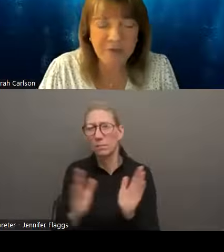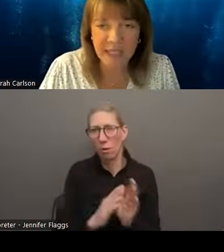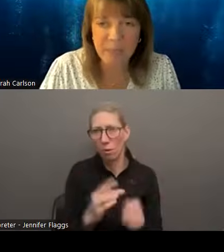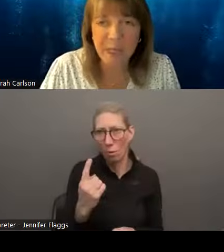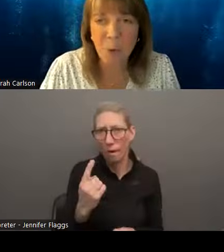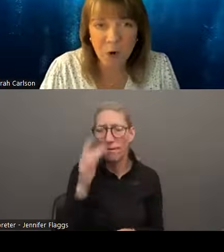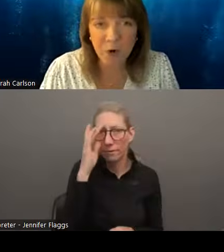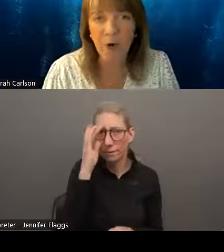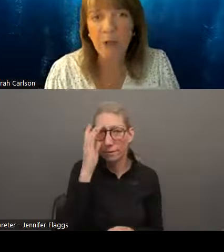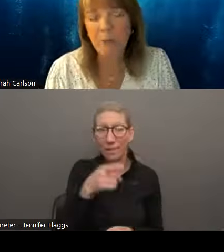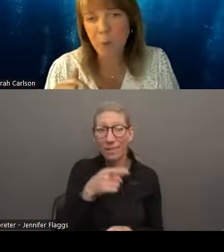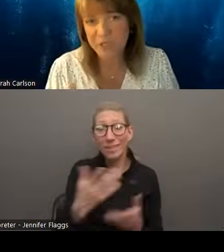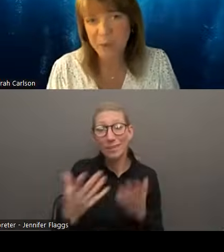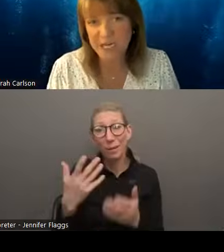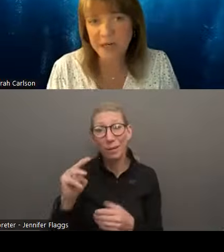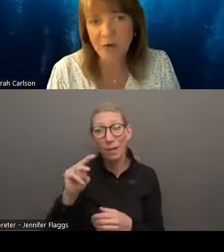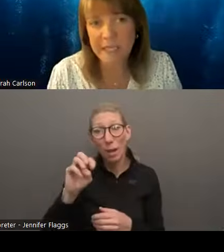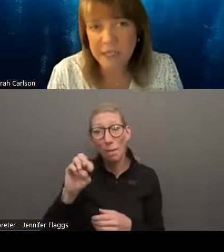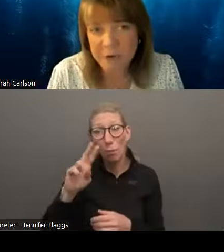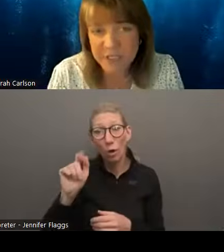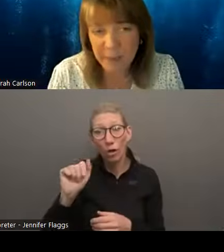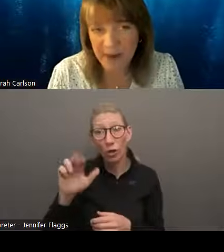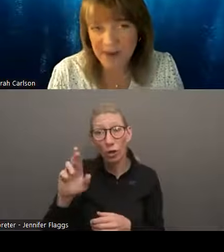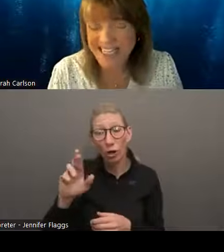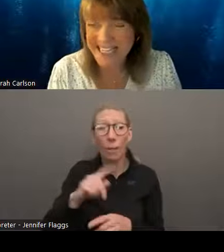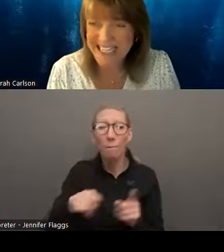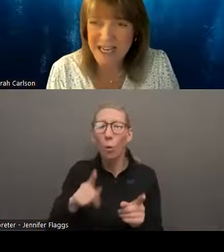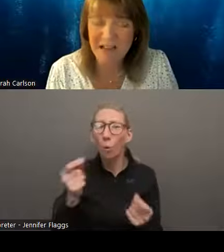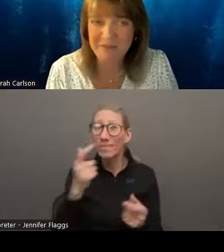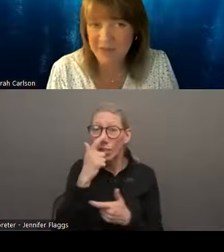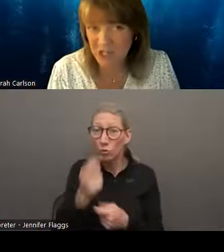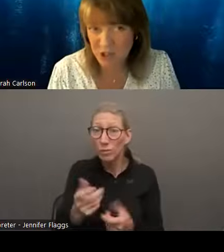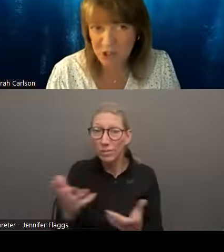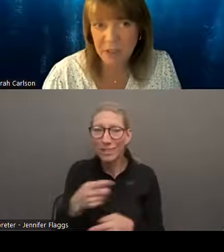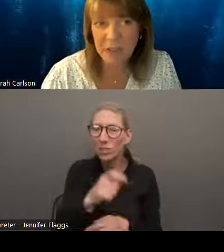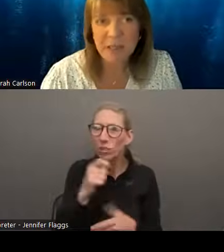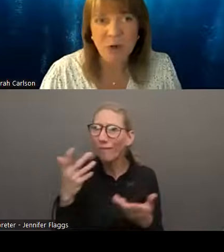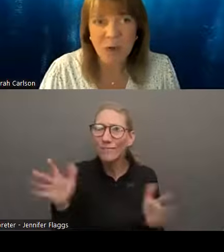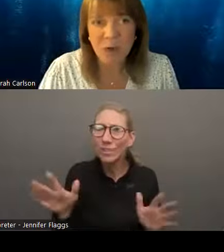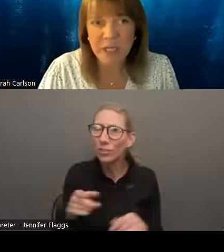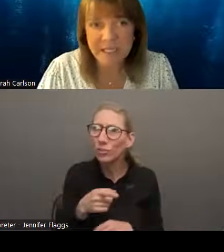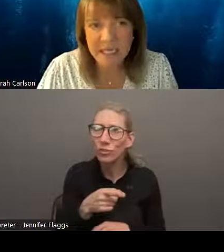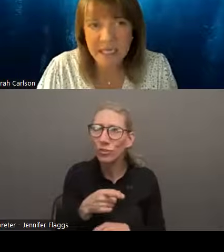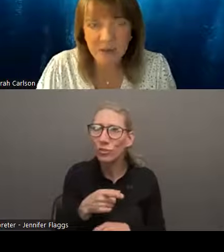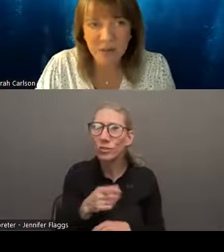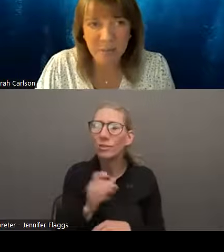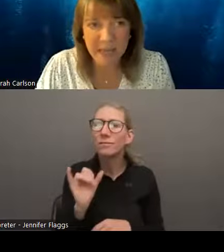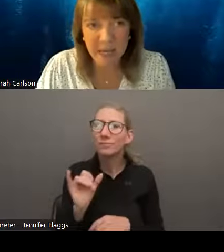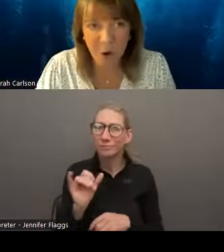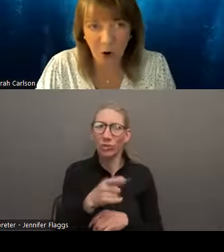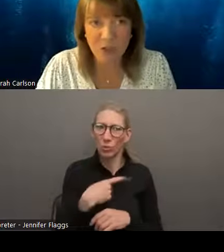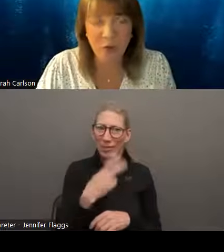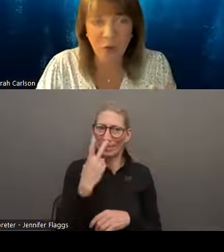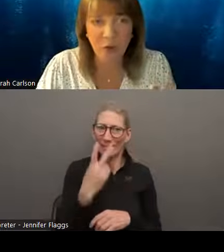also, in fact, be a mortar, but what's particularly interesting about it is that it's not finished. So you can see the